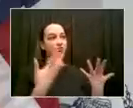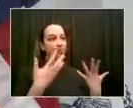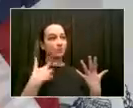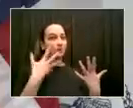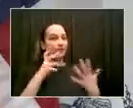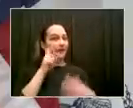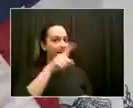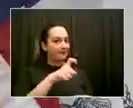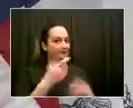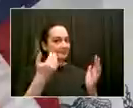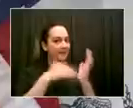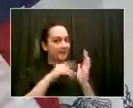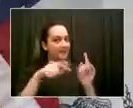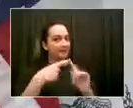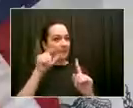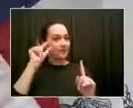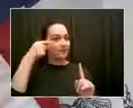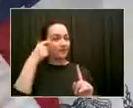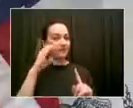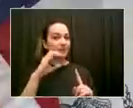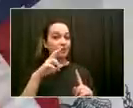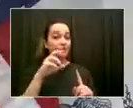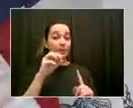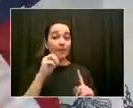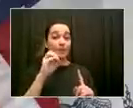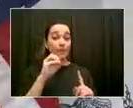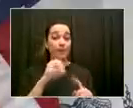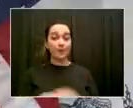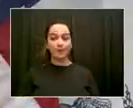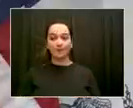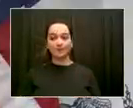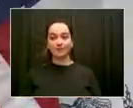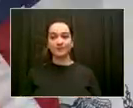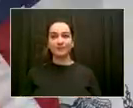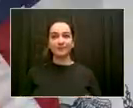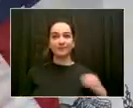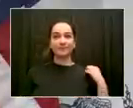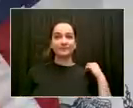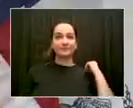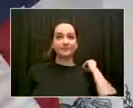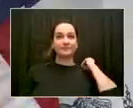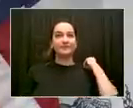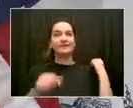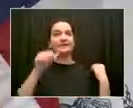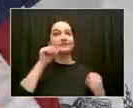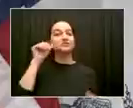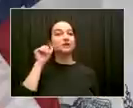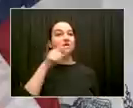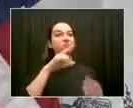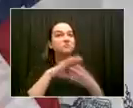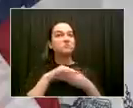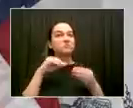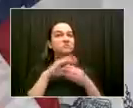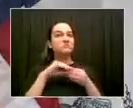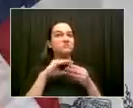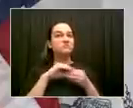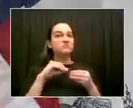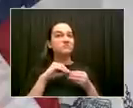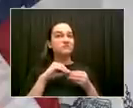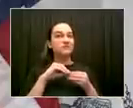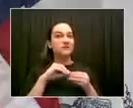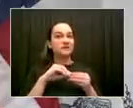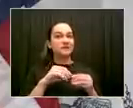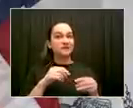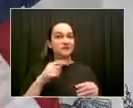You said yesterday, for him to remain in office, he has to govern, and he has to answer questions every